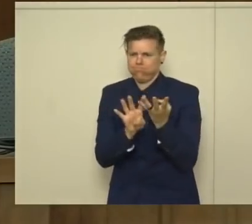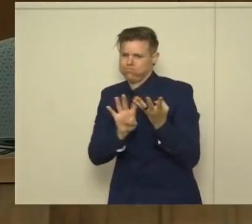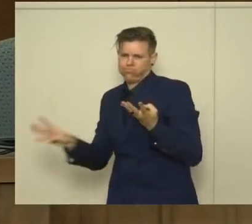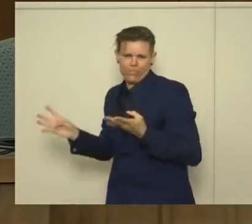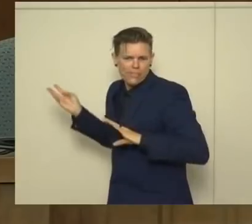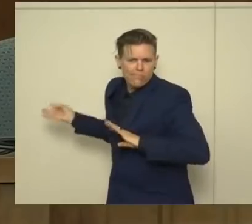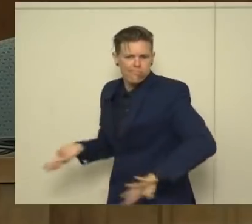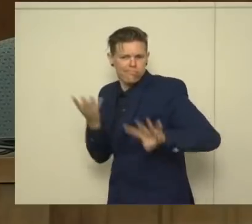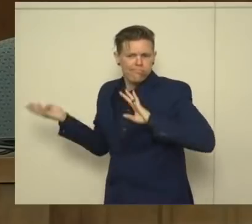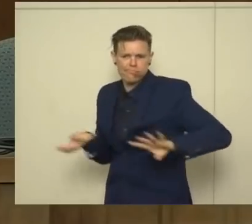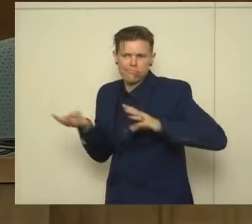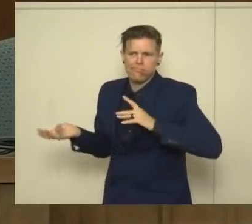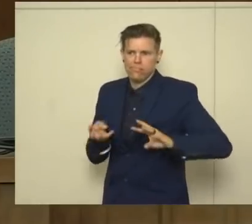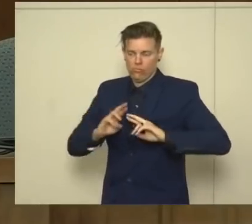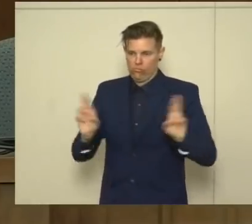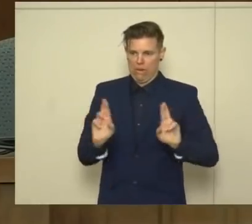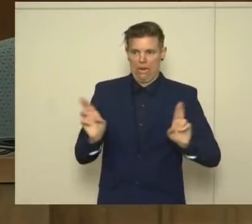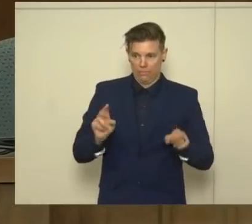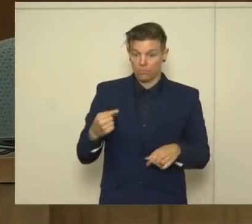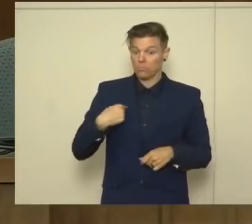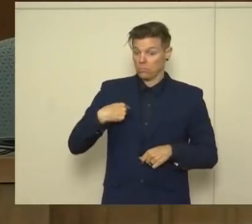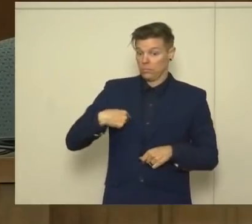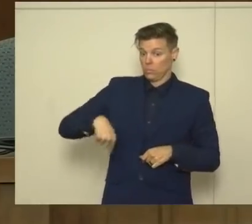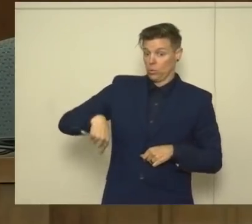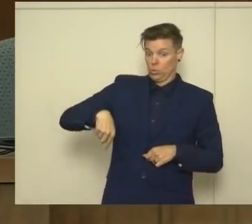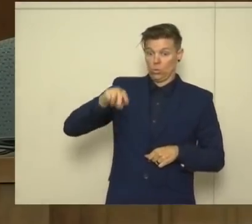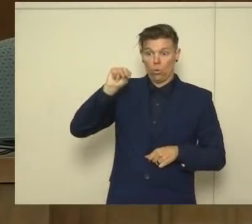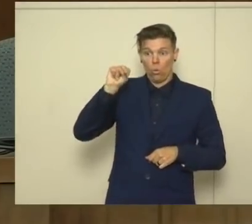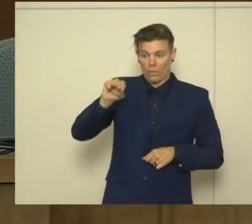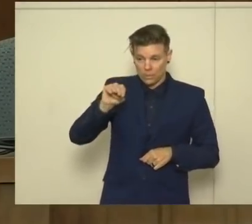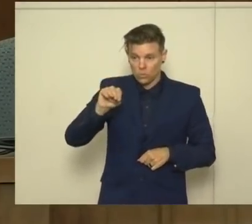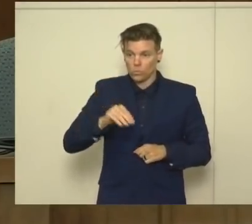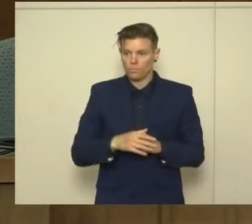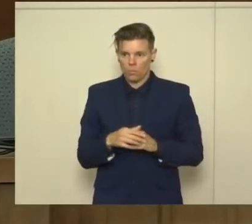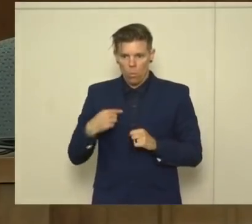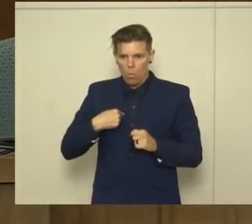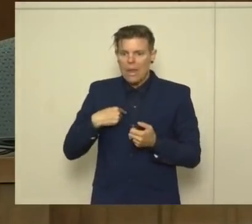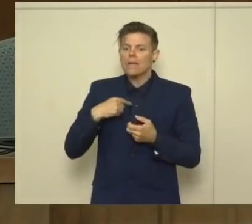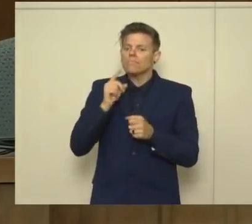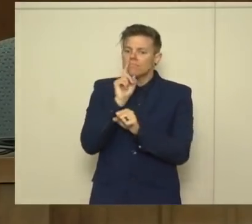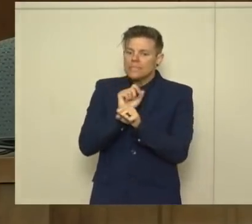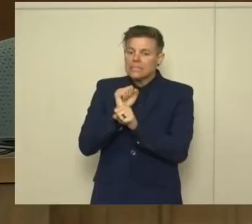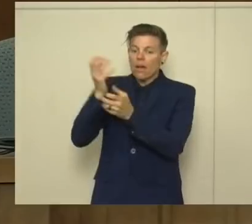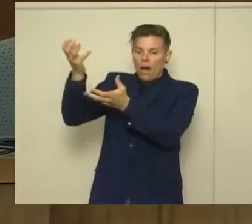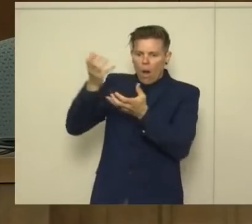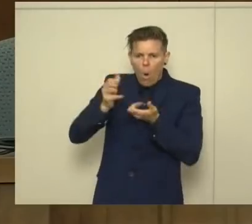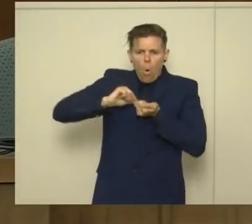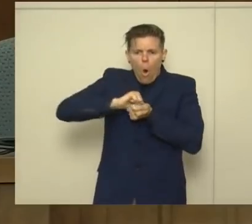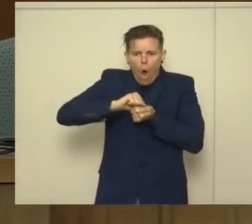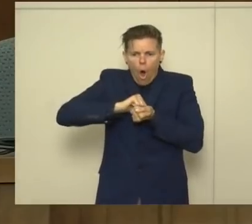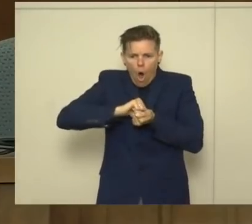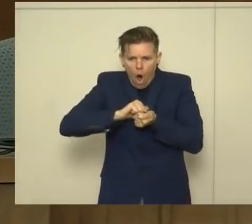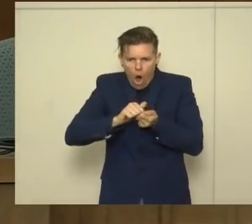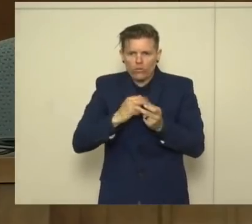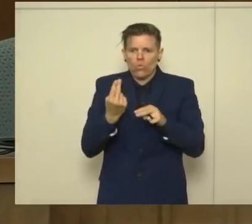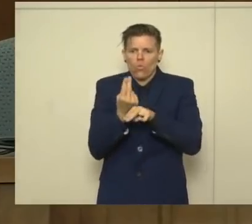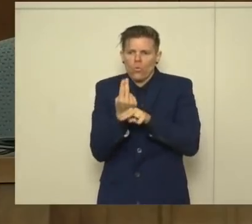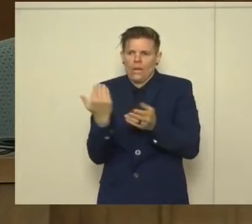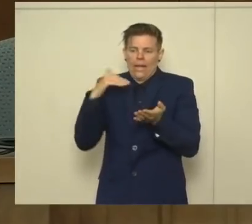the leaders in the country where we refurbish the N95 masks by spraying them with hydrogen peroxide. And